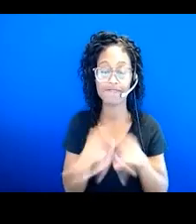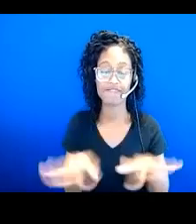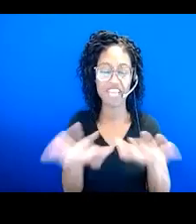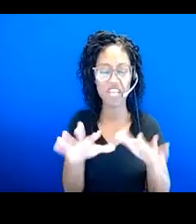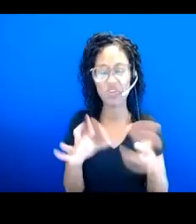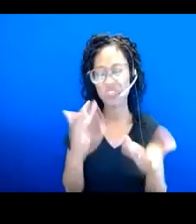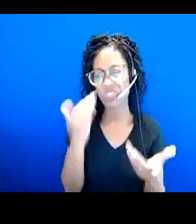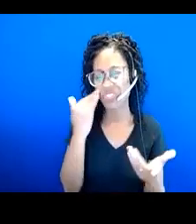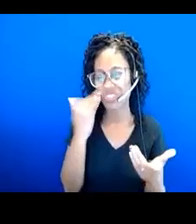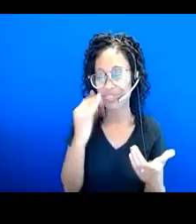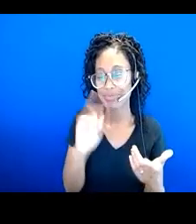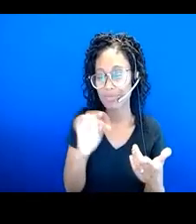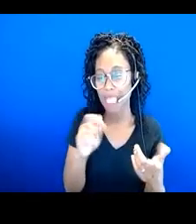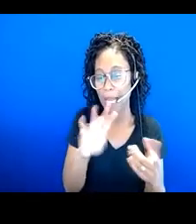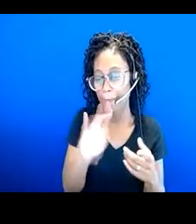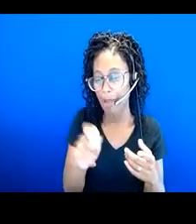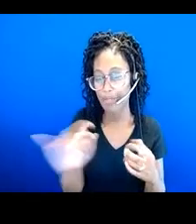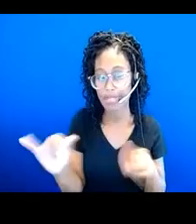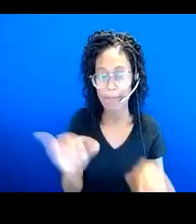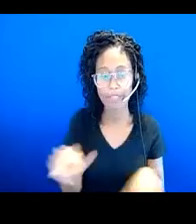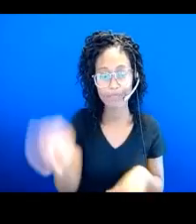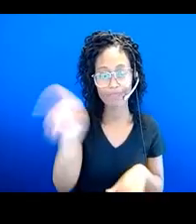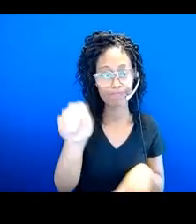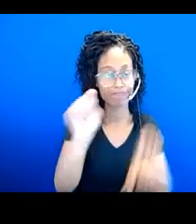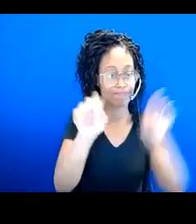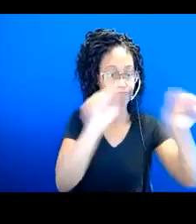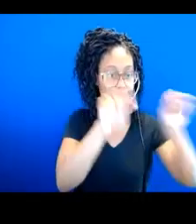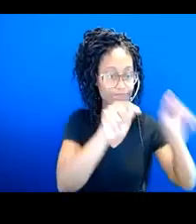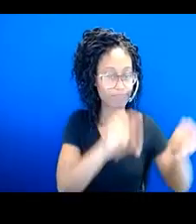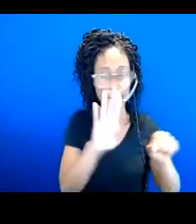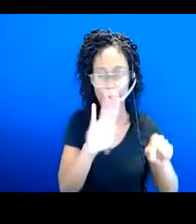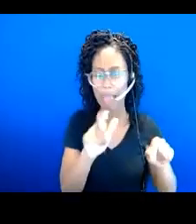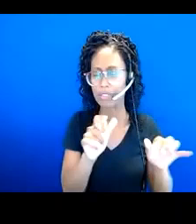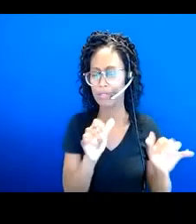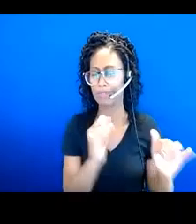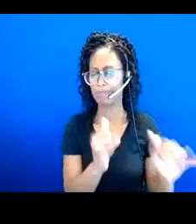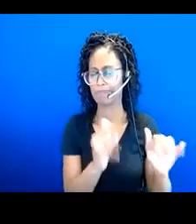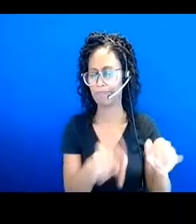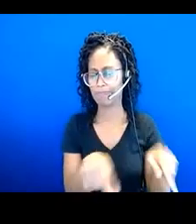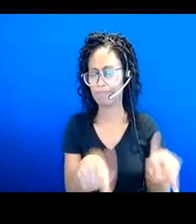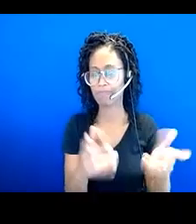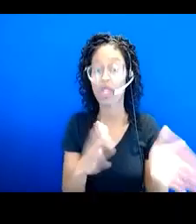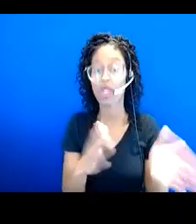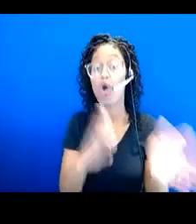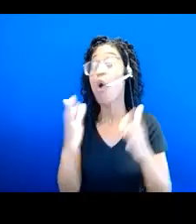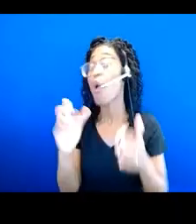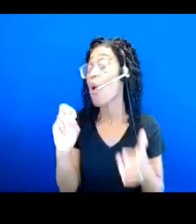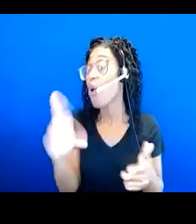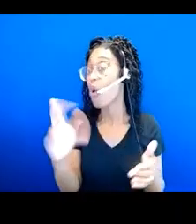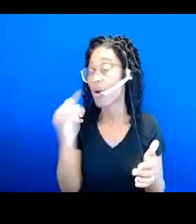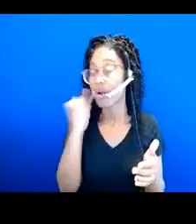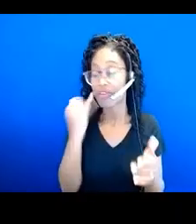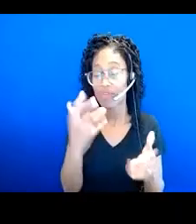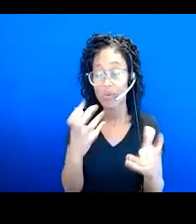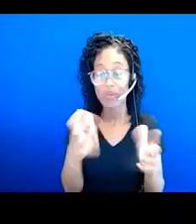functionality as all of the other content boxes, or using the template settings button here, you